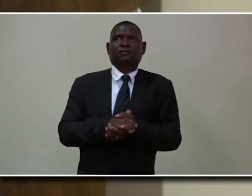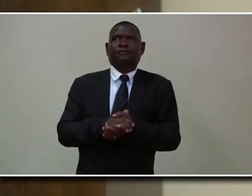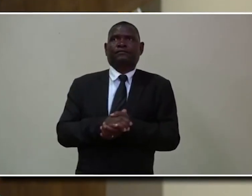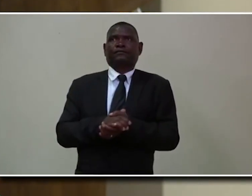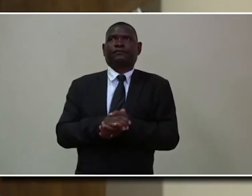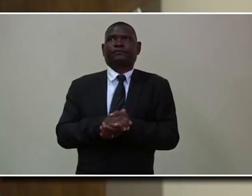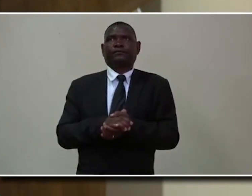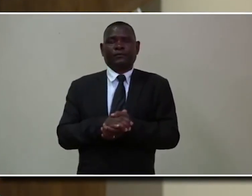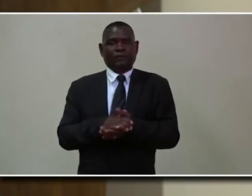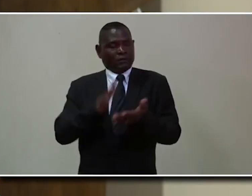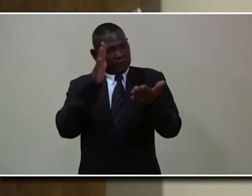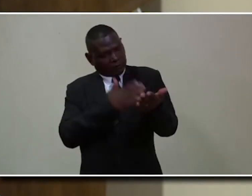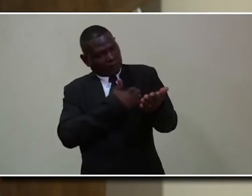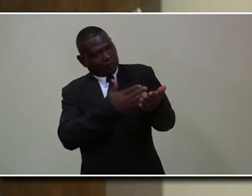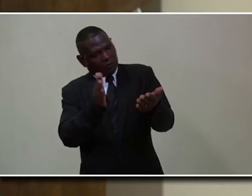the choir will sing,